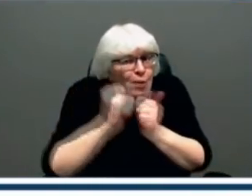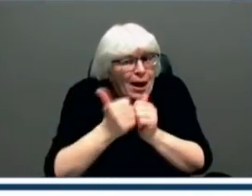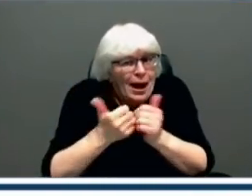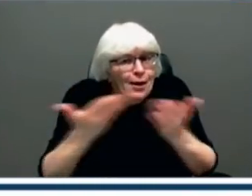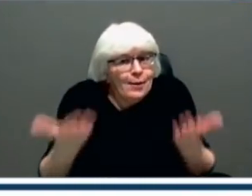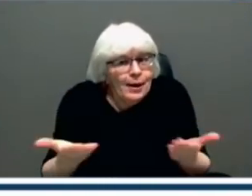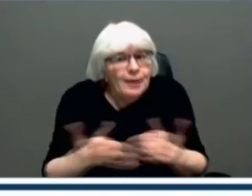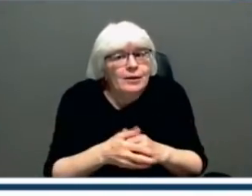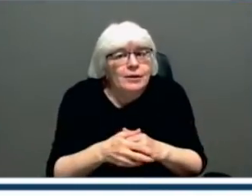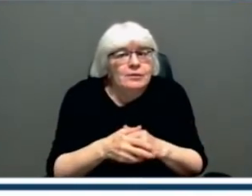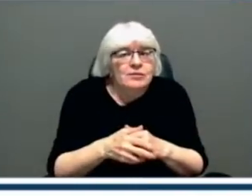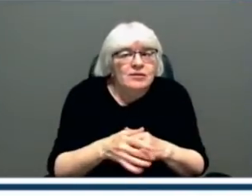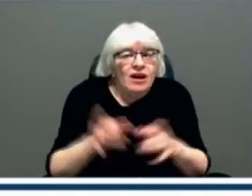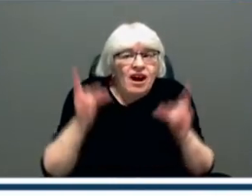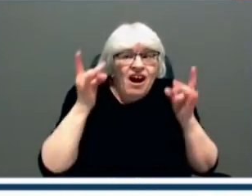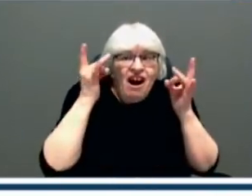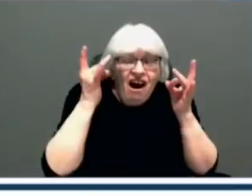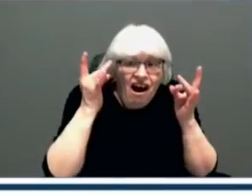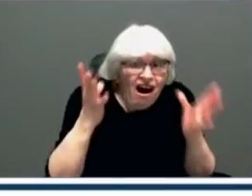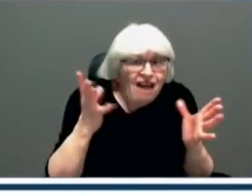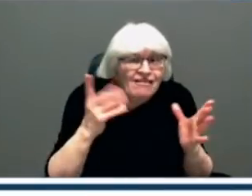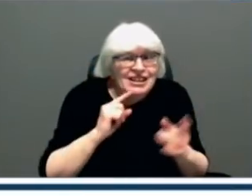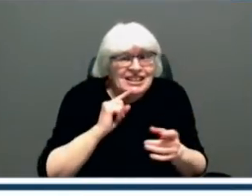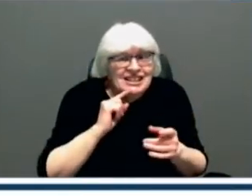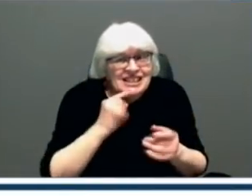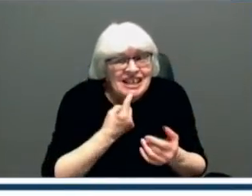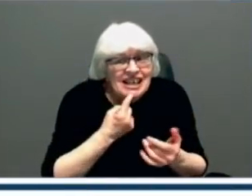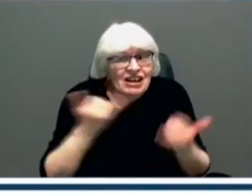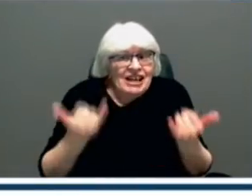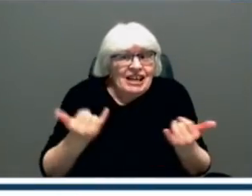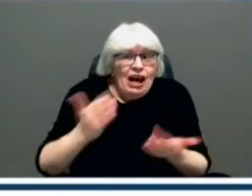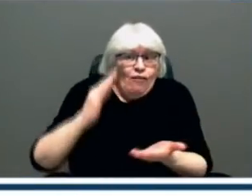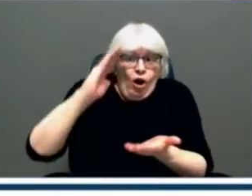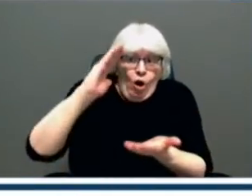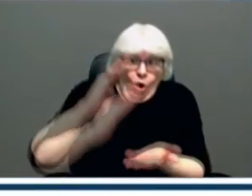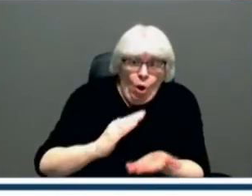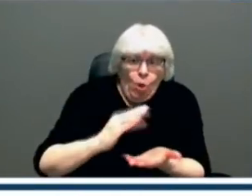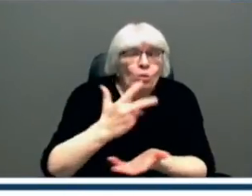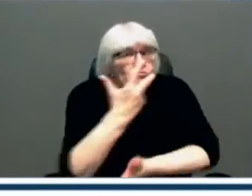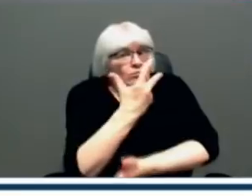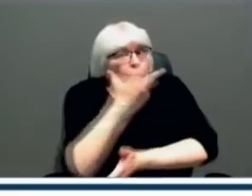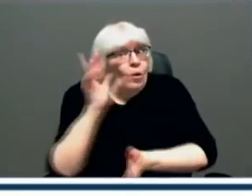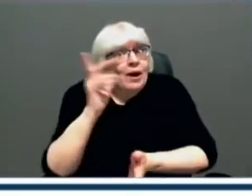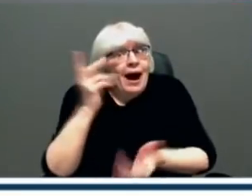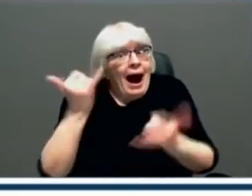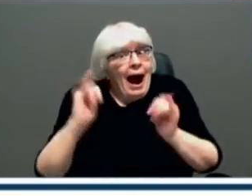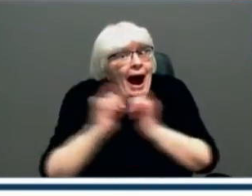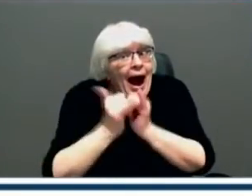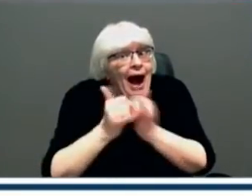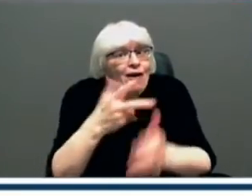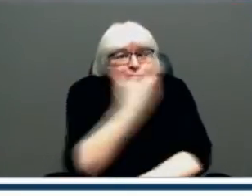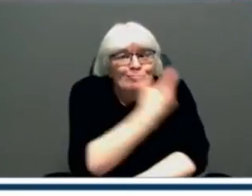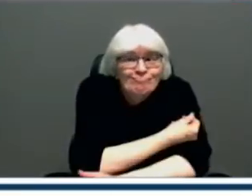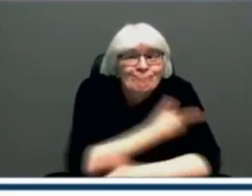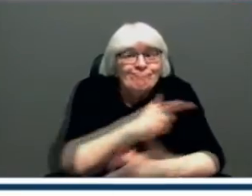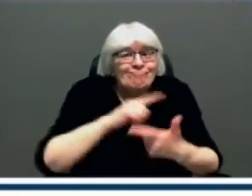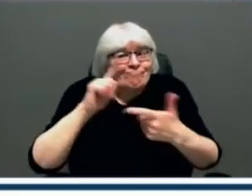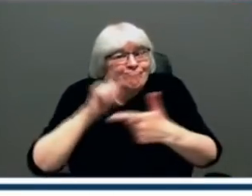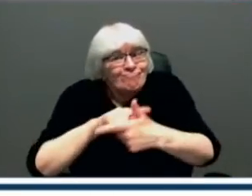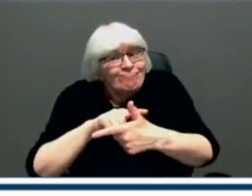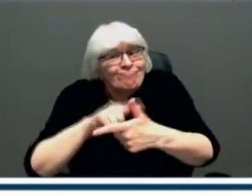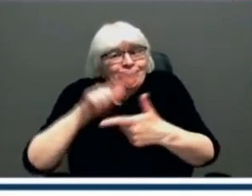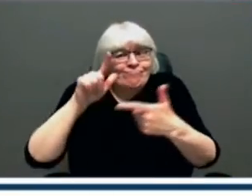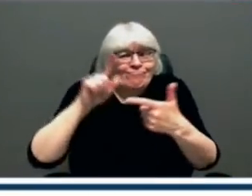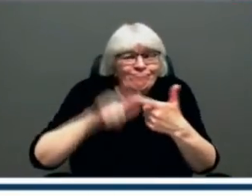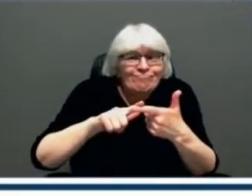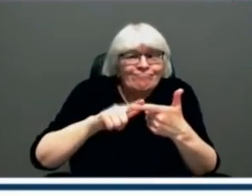outcomes is much, much lower when you are vaccinated with as many doses as recommended for your age group. The risk of